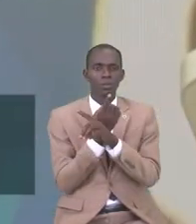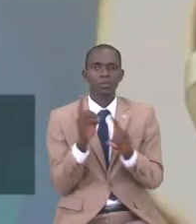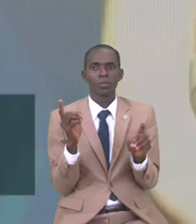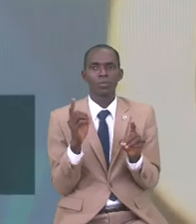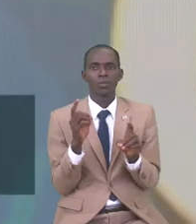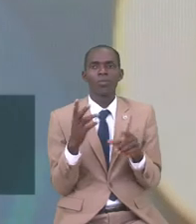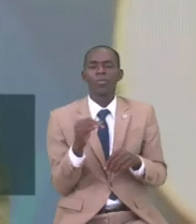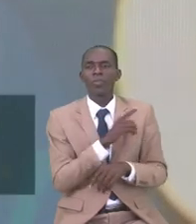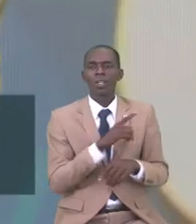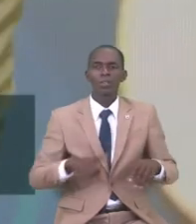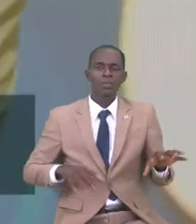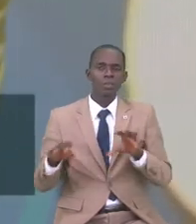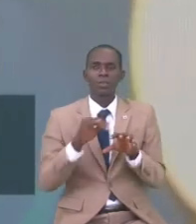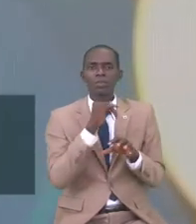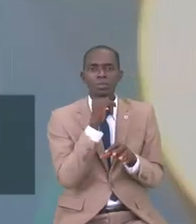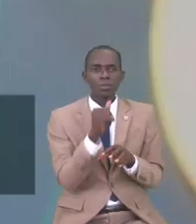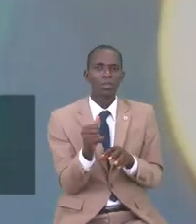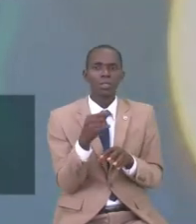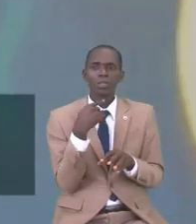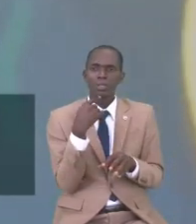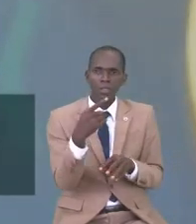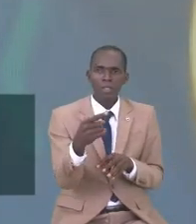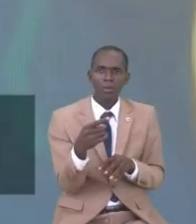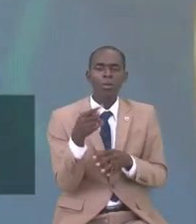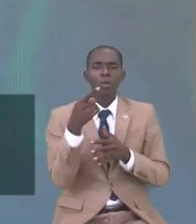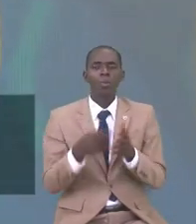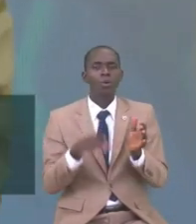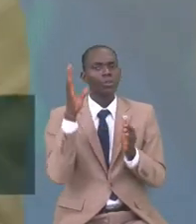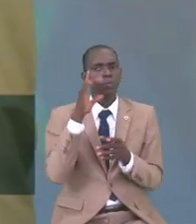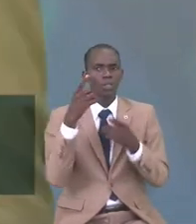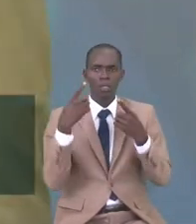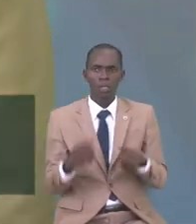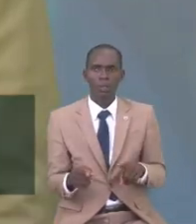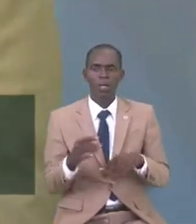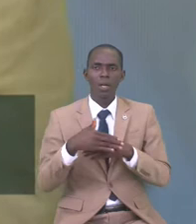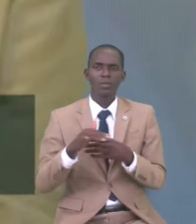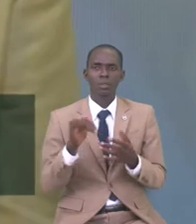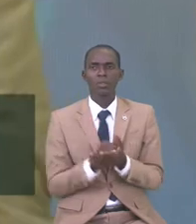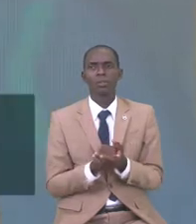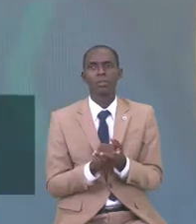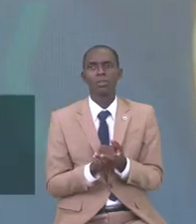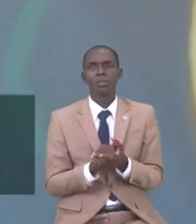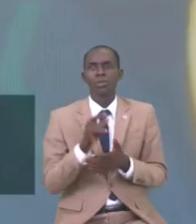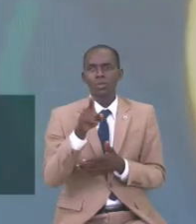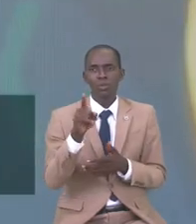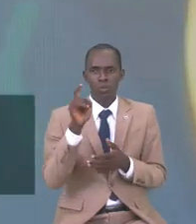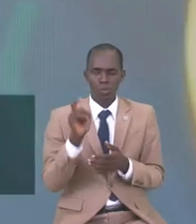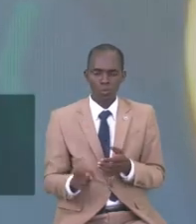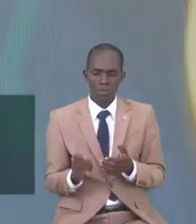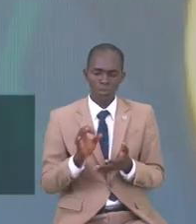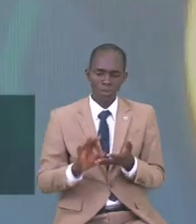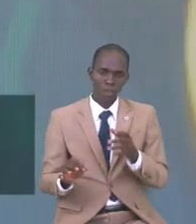the Lord did not tell him what was going to happen after that. You must count